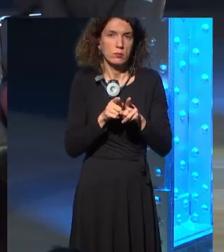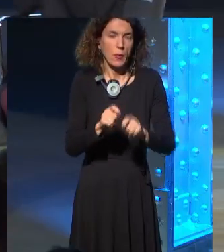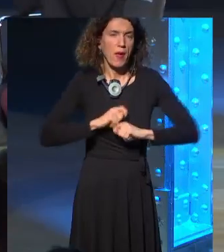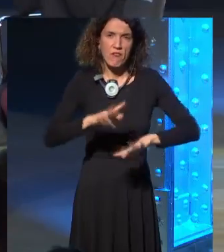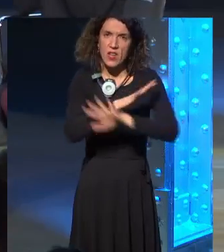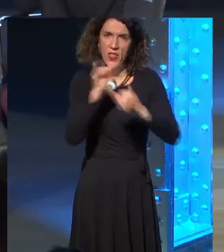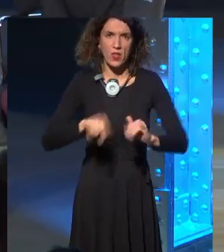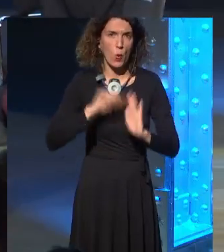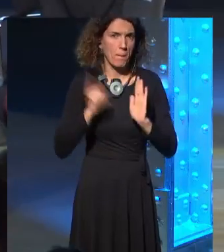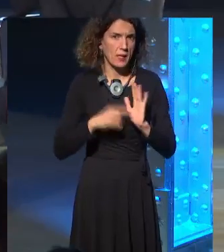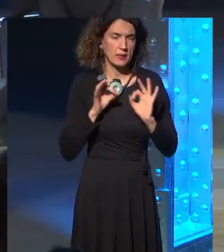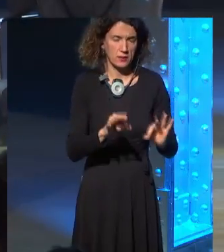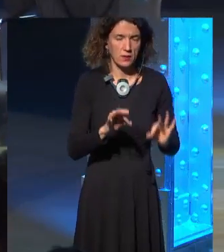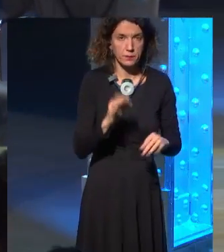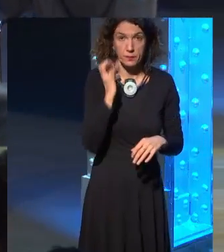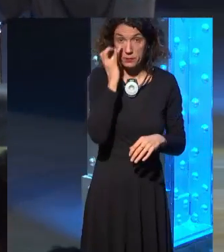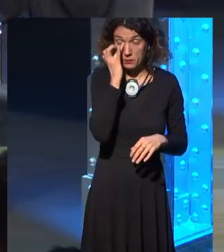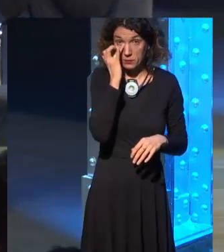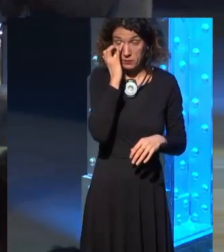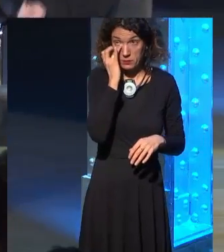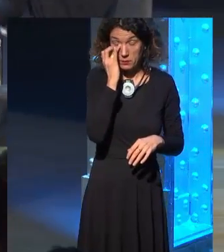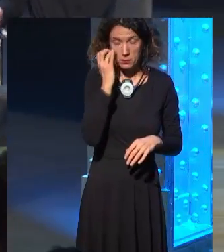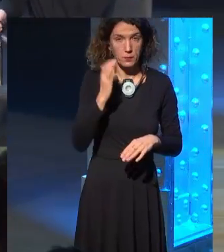Meik? To me it has.